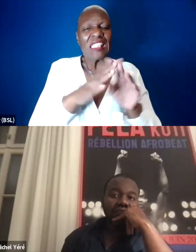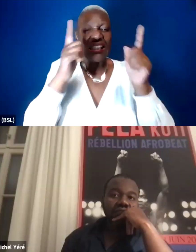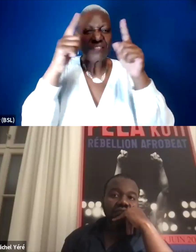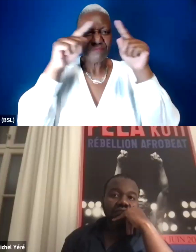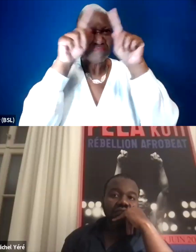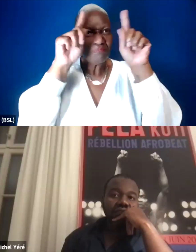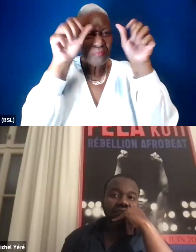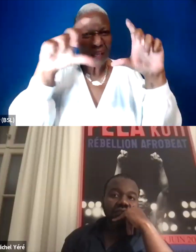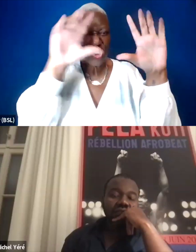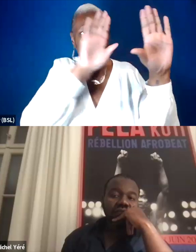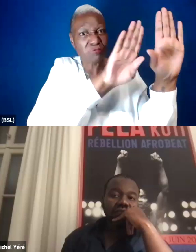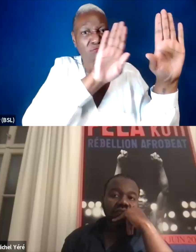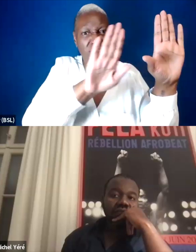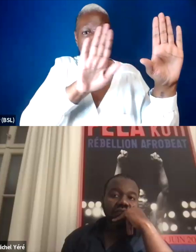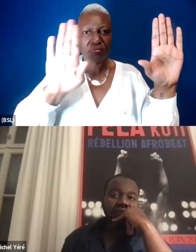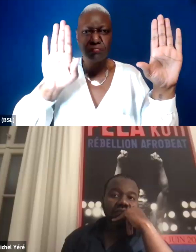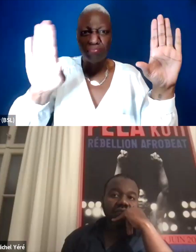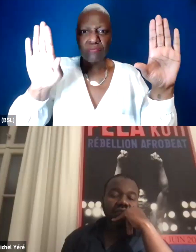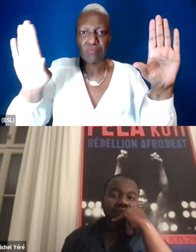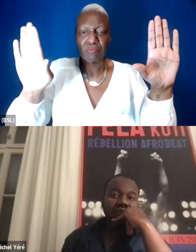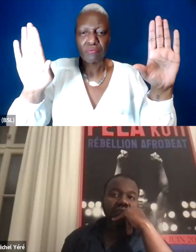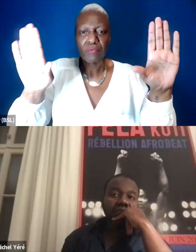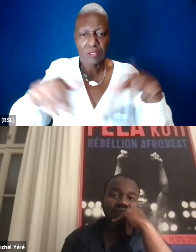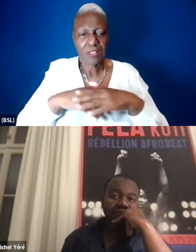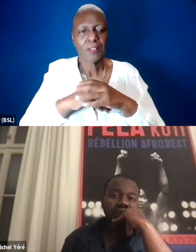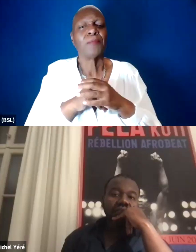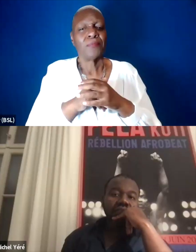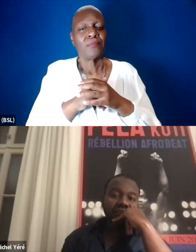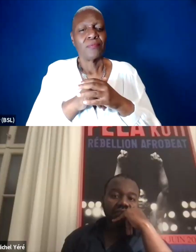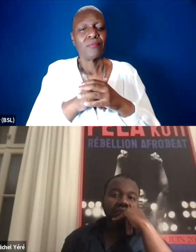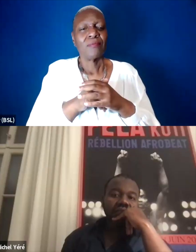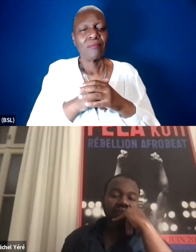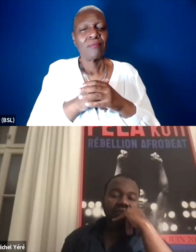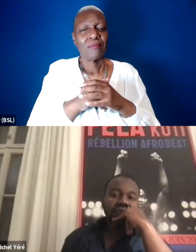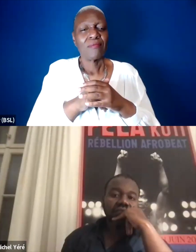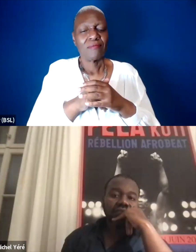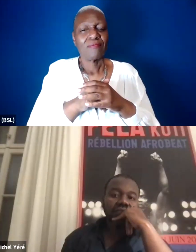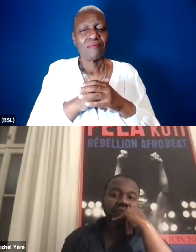over big cities and in a poster called the Affiche Rouge.